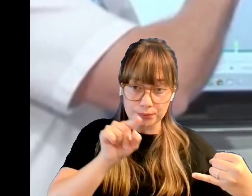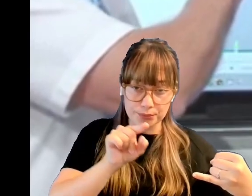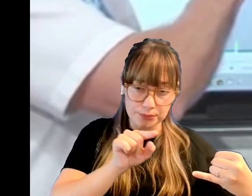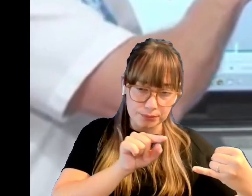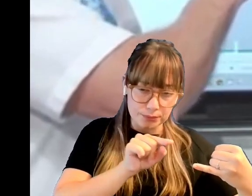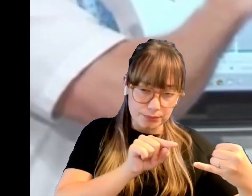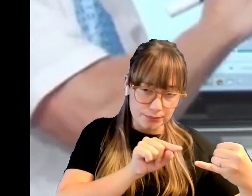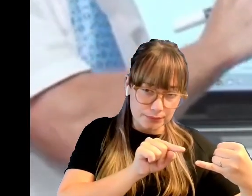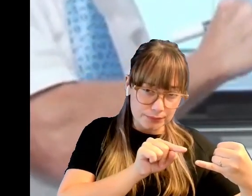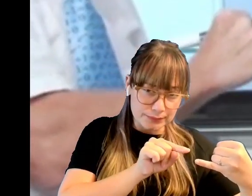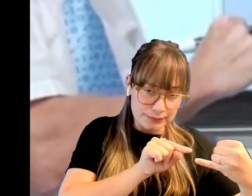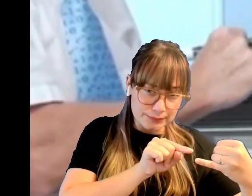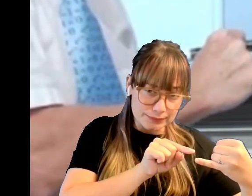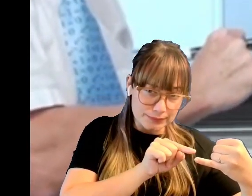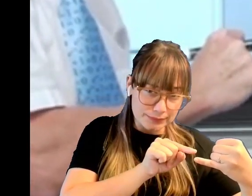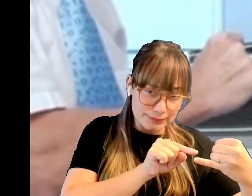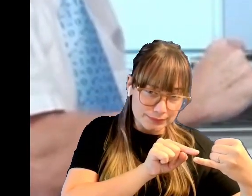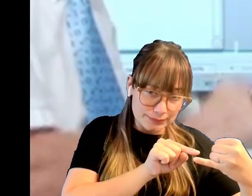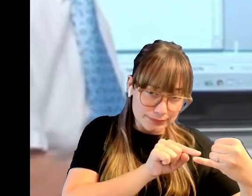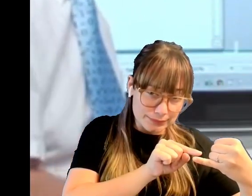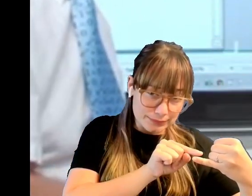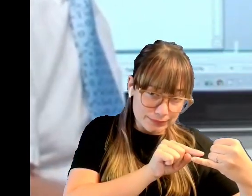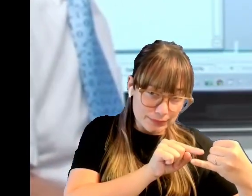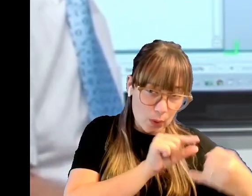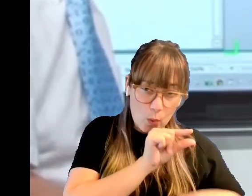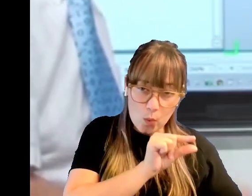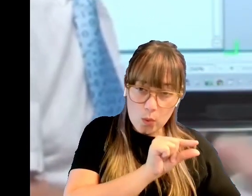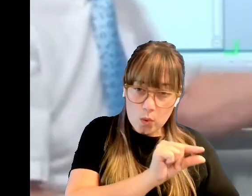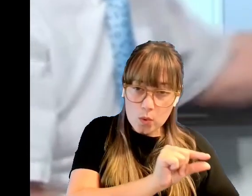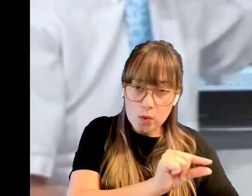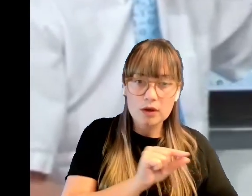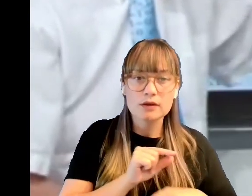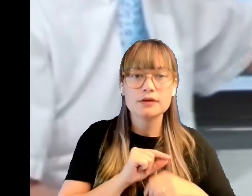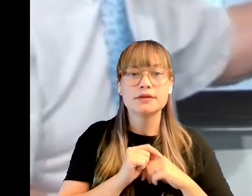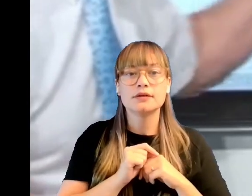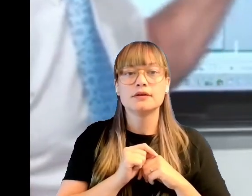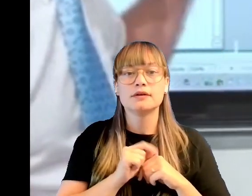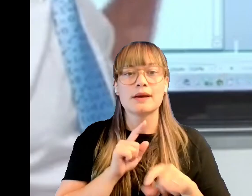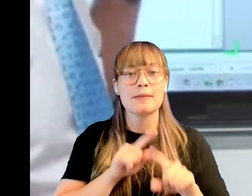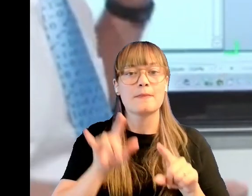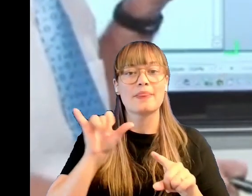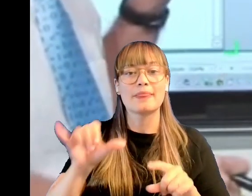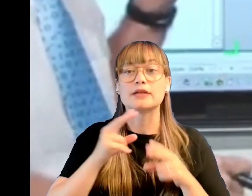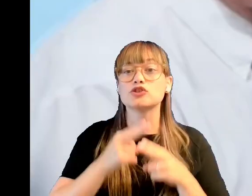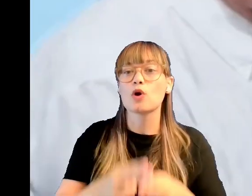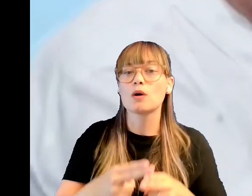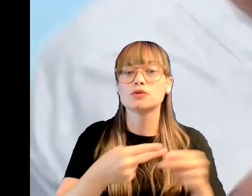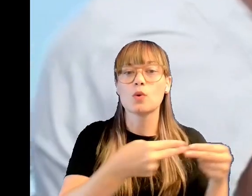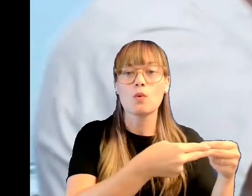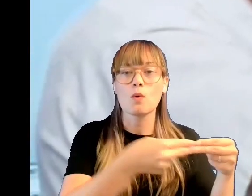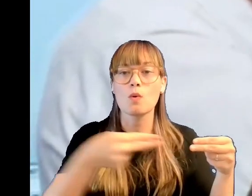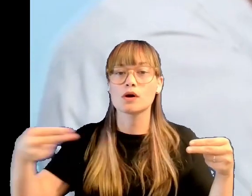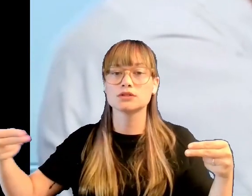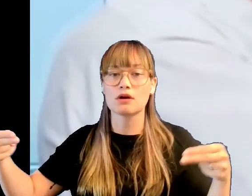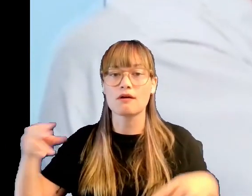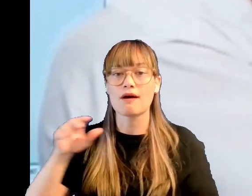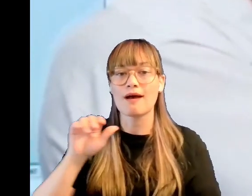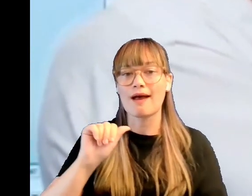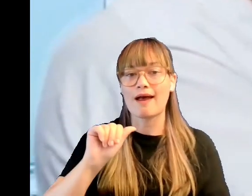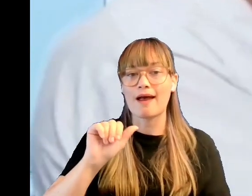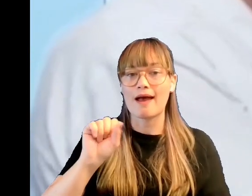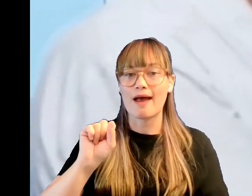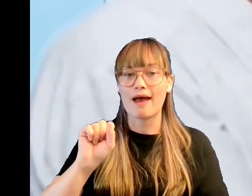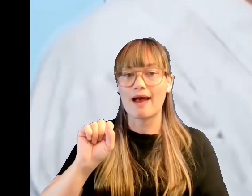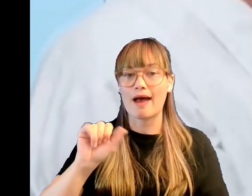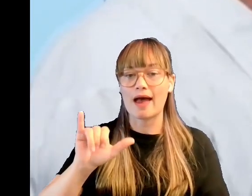to 0, but it never reaches 0. It's what we call a horizontal asymptote. It just gets closer